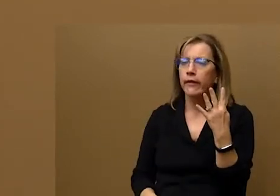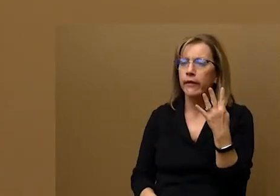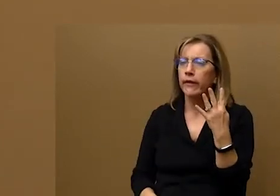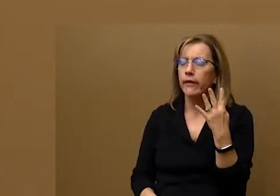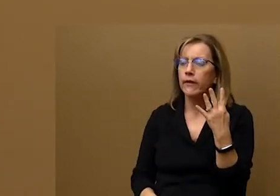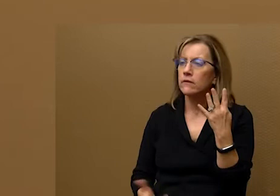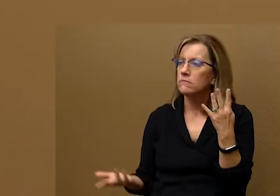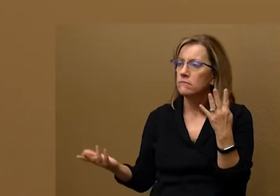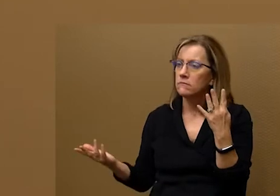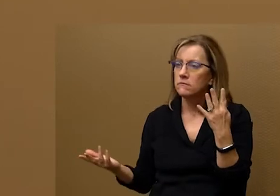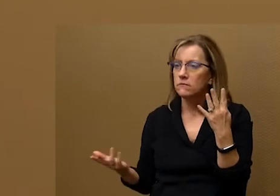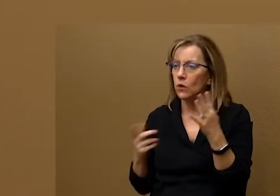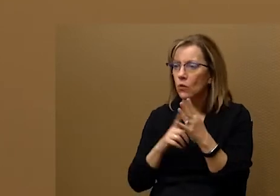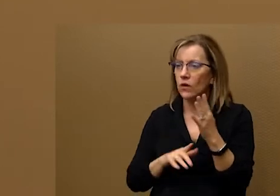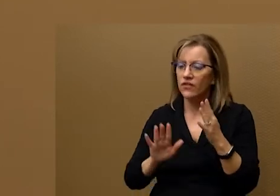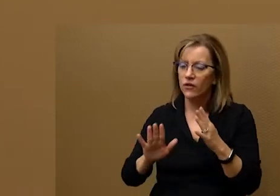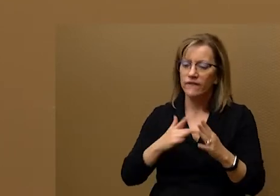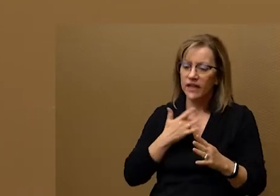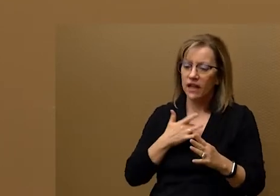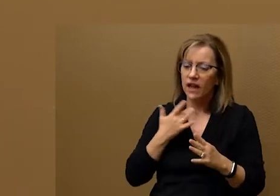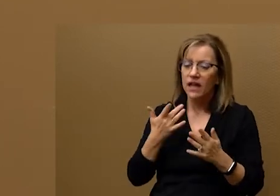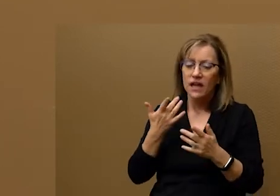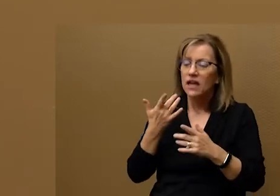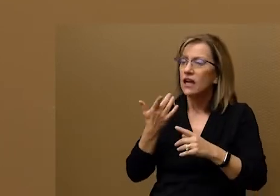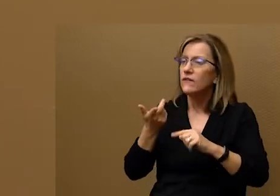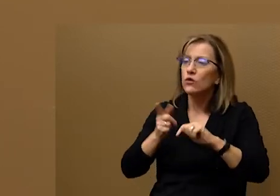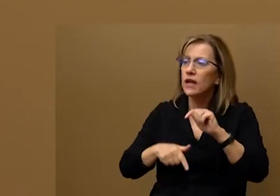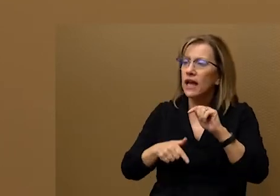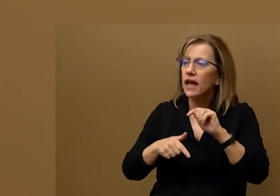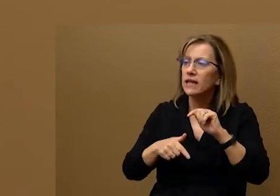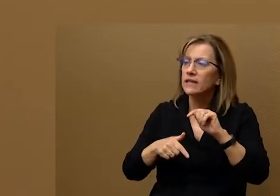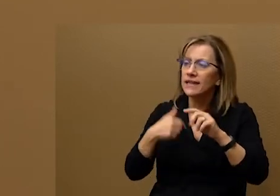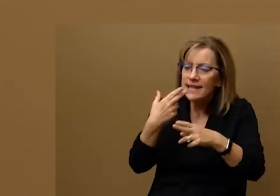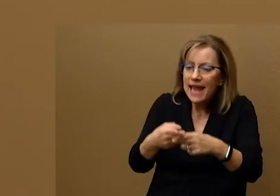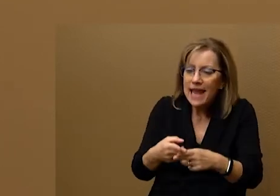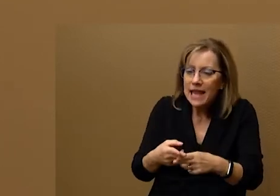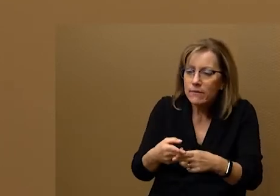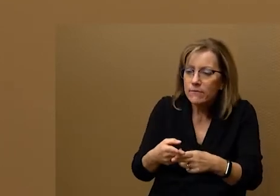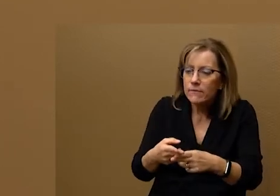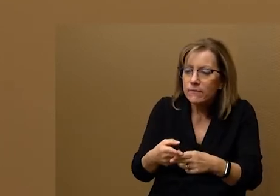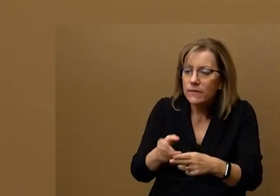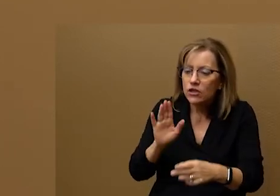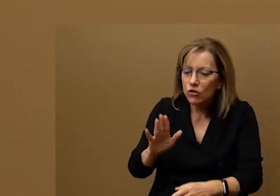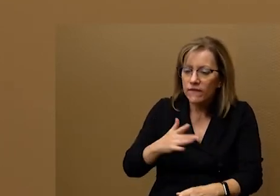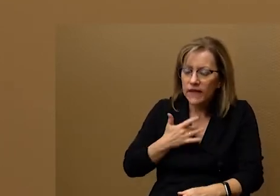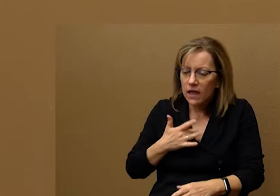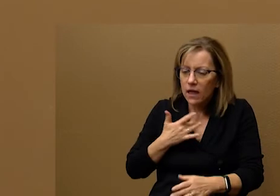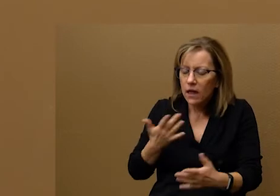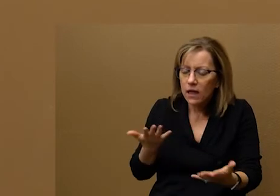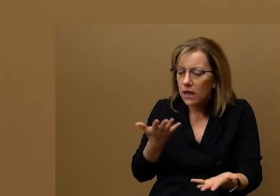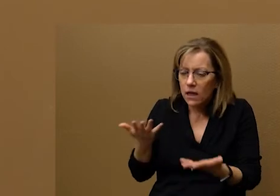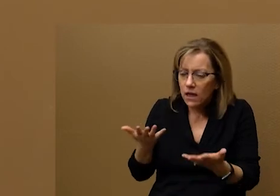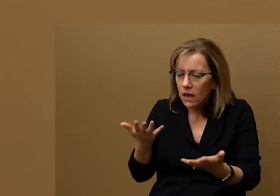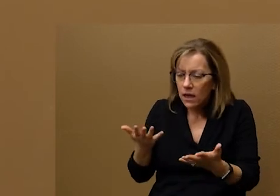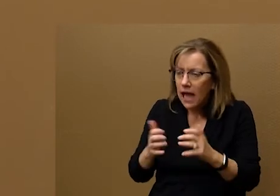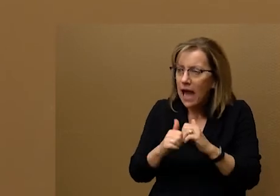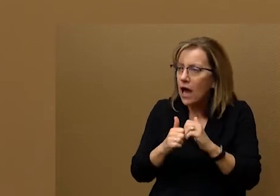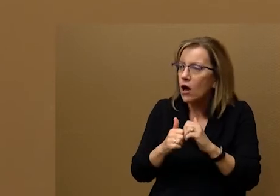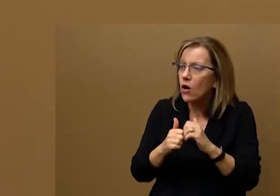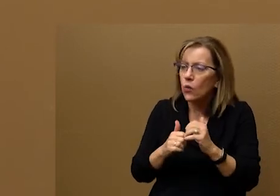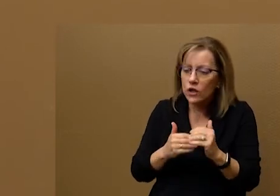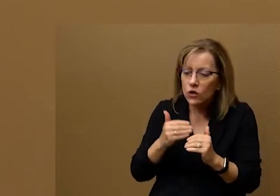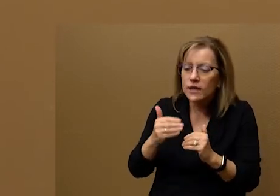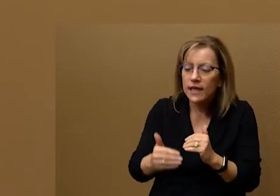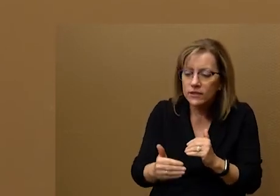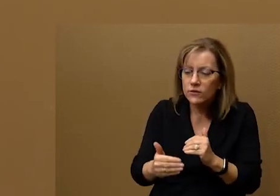and scared what they are feeling. And if you can't label what you are feeling, then